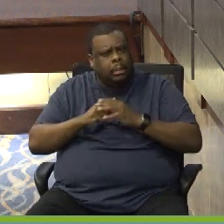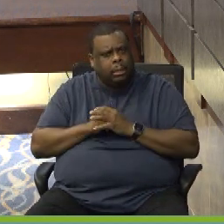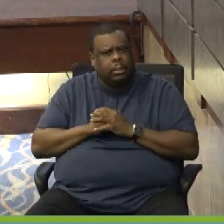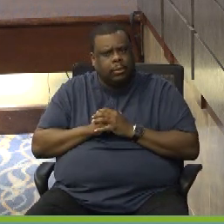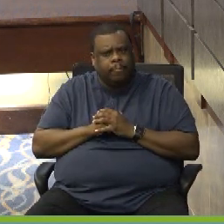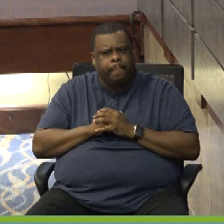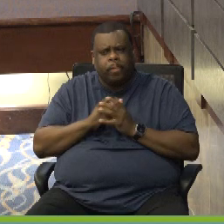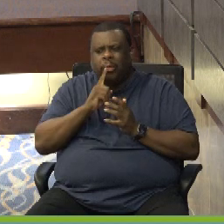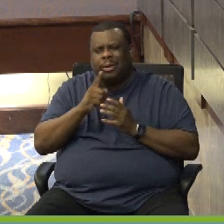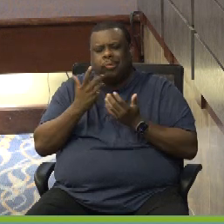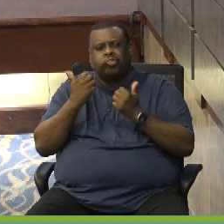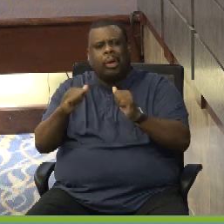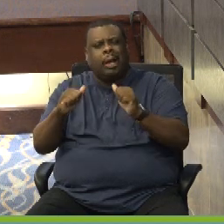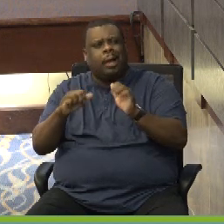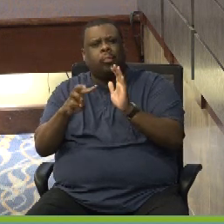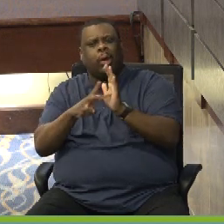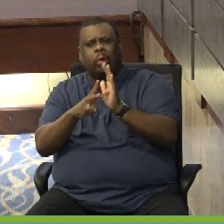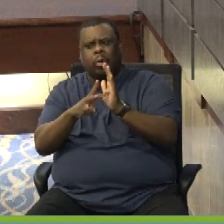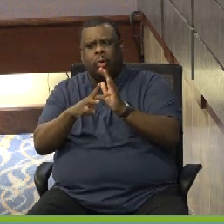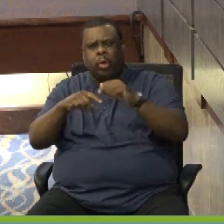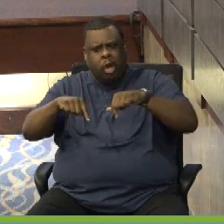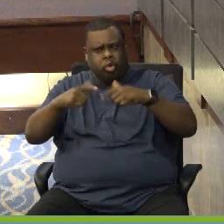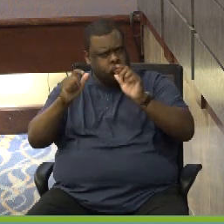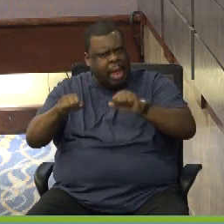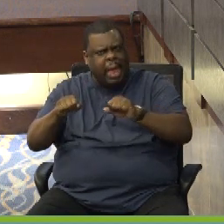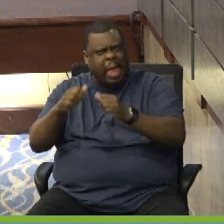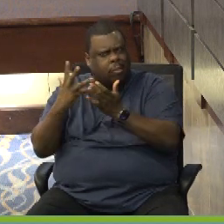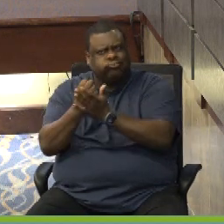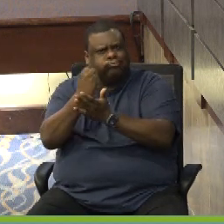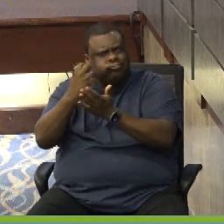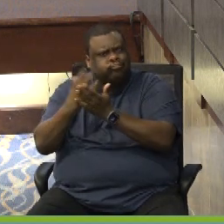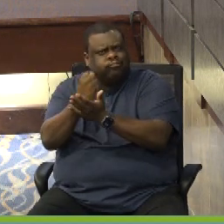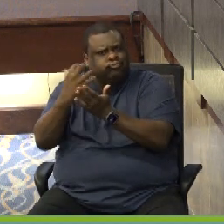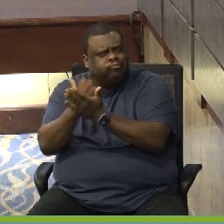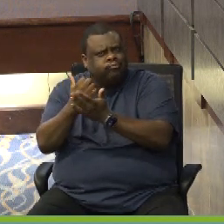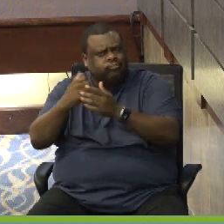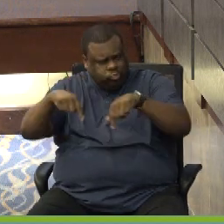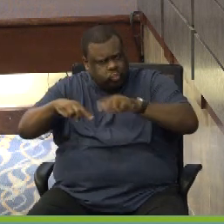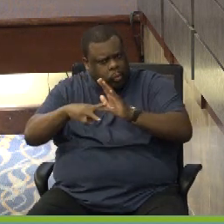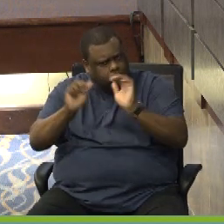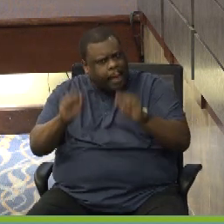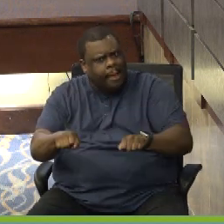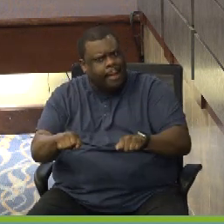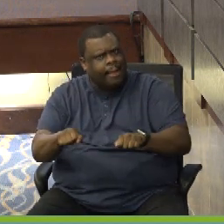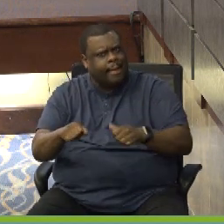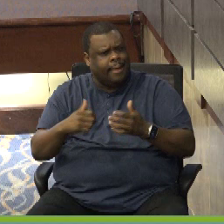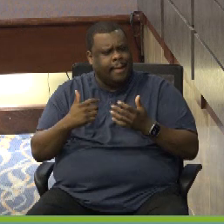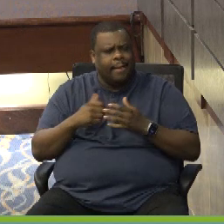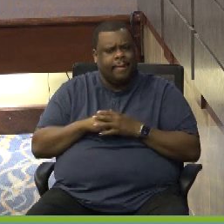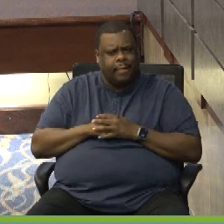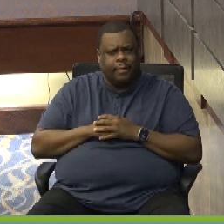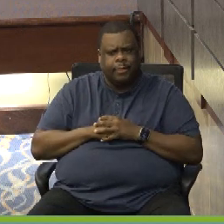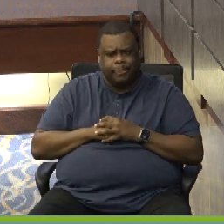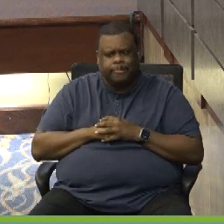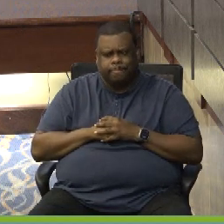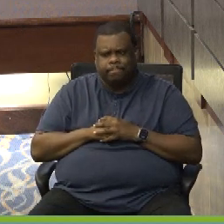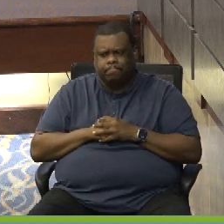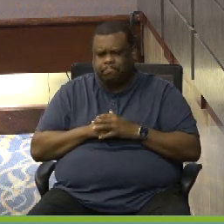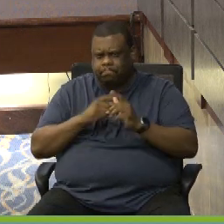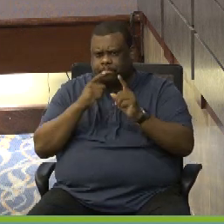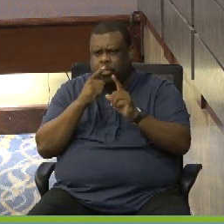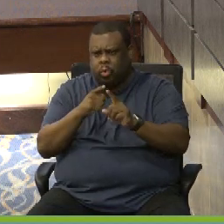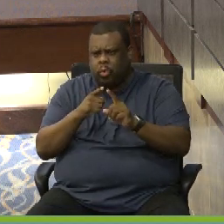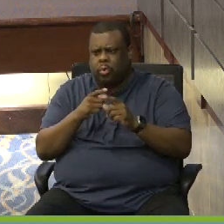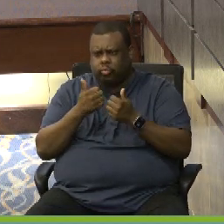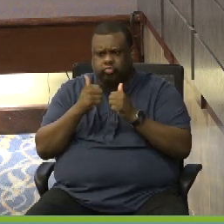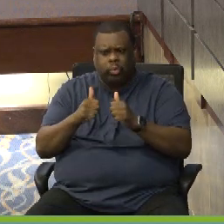possibilities made for and by our people. Again, it's not growth for growth's sake, but really kind of keeping that in check with the folks